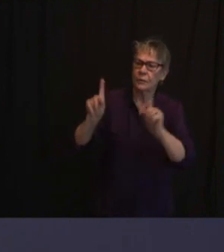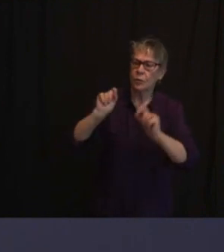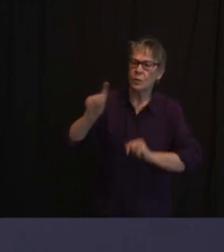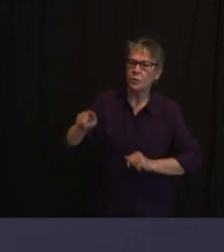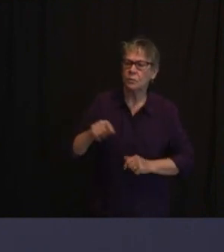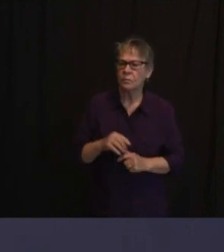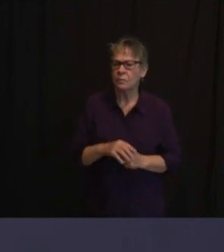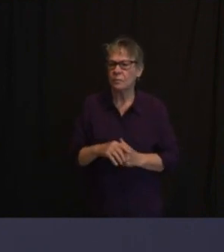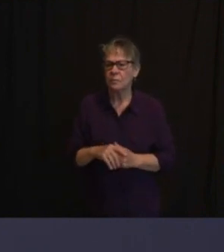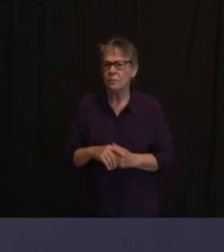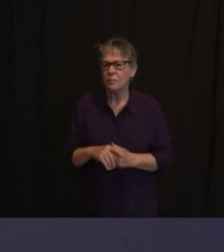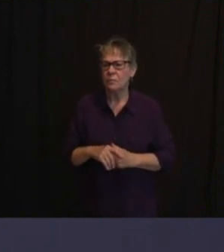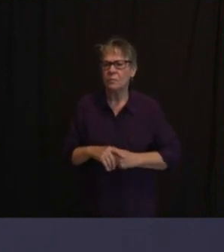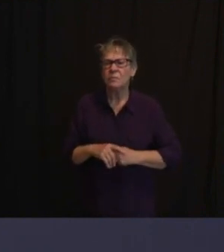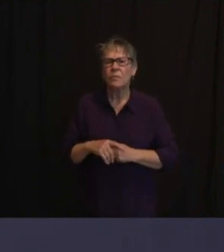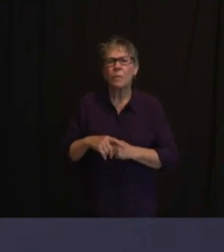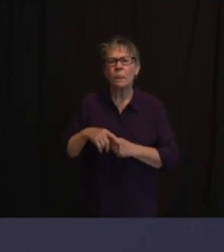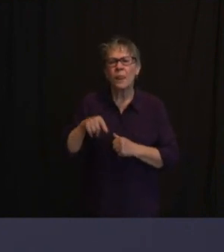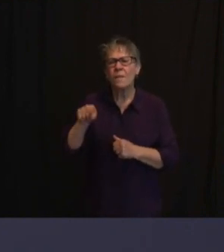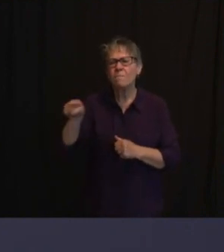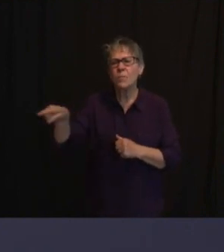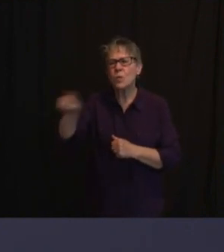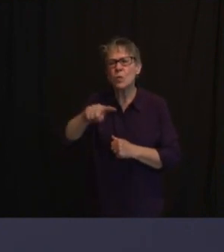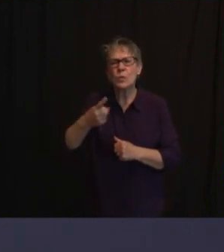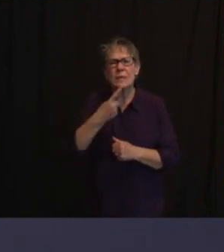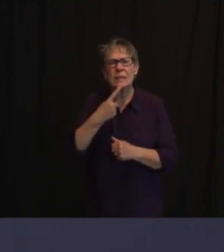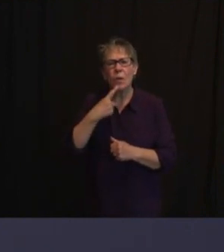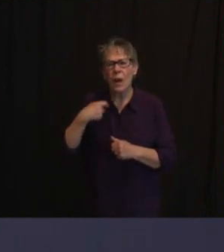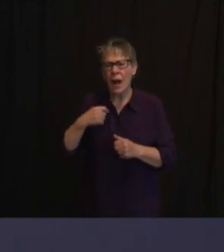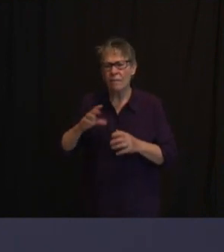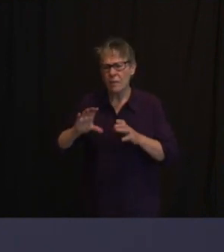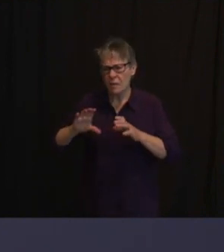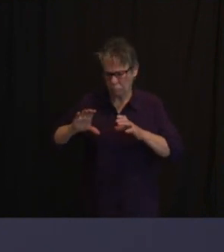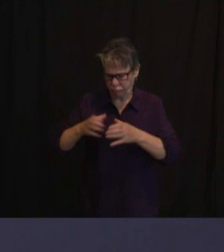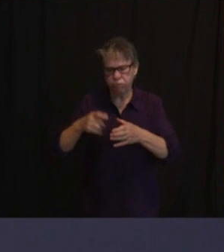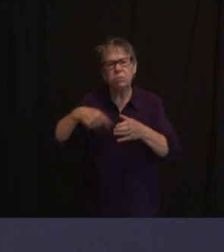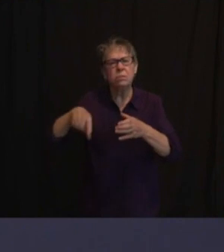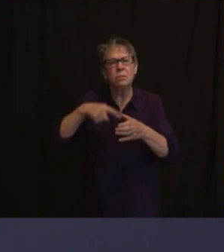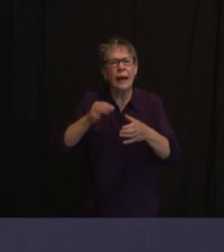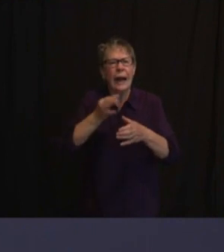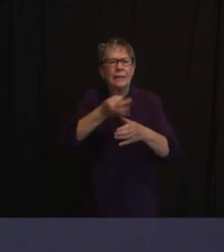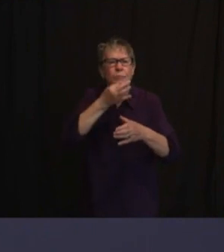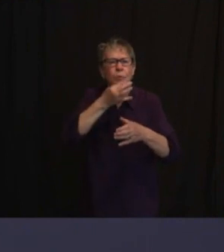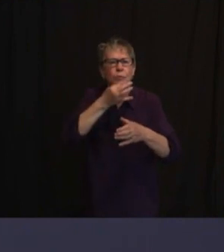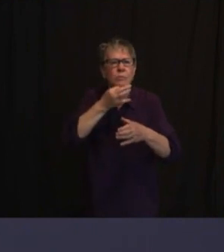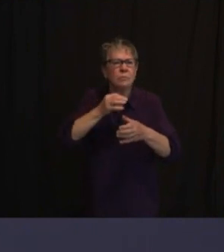going to look at the long-term care situation? How long are they going to be working? When do you think we might see some